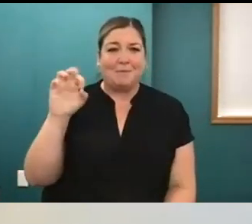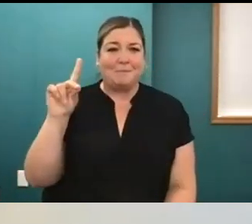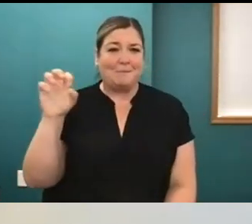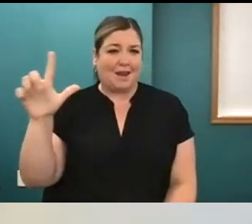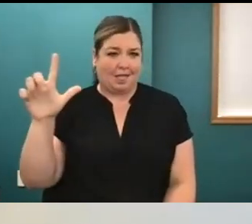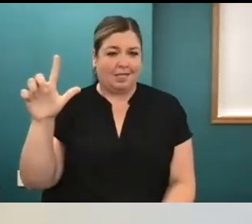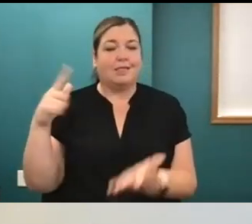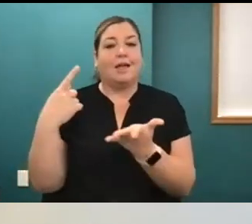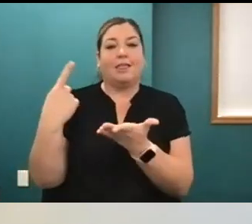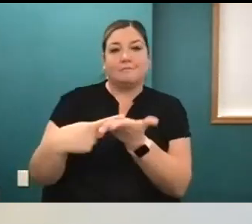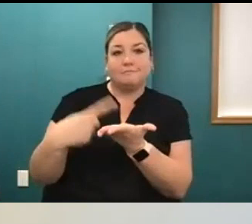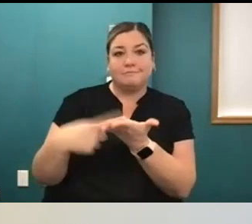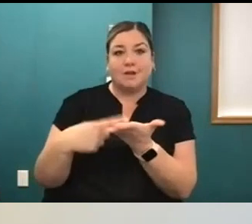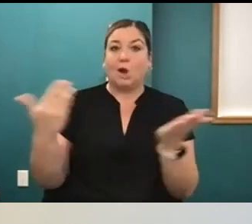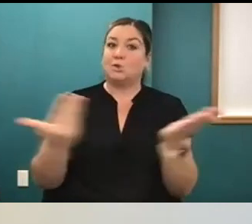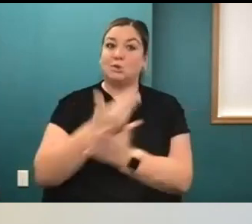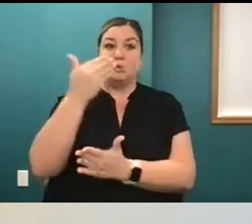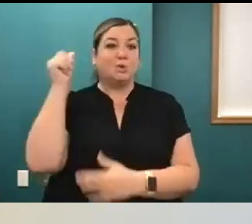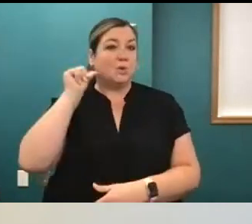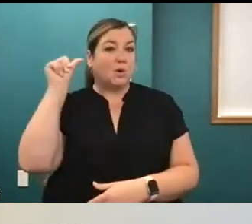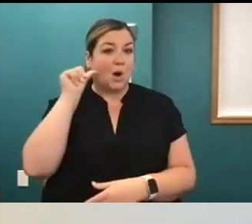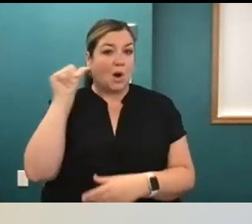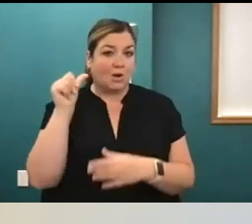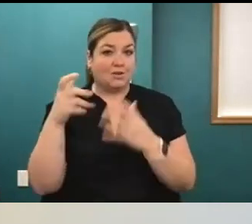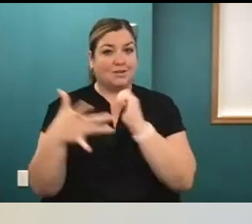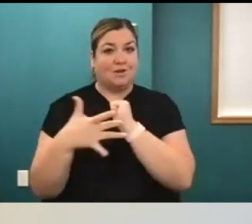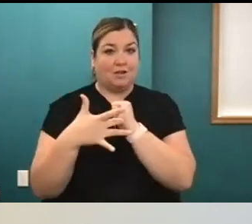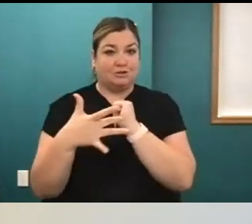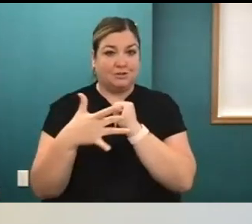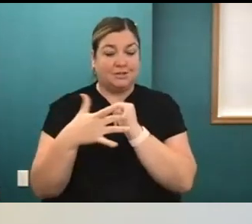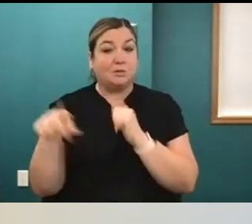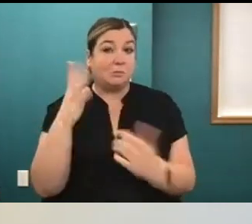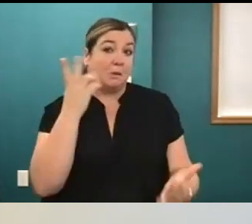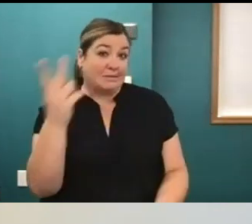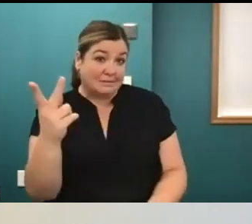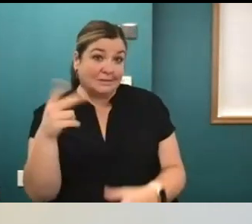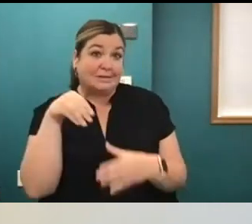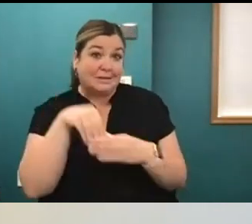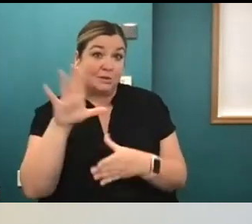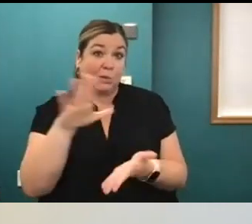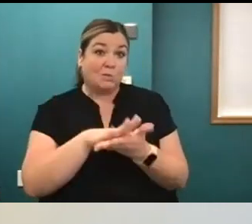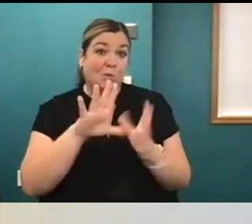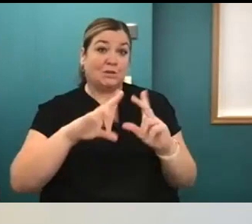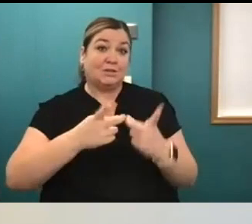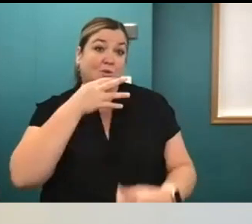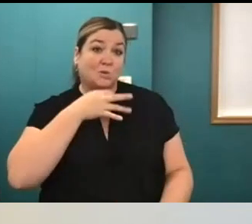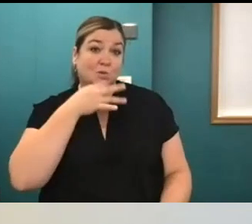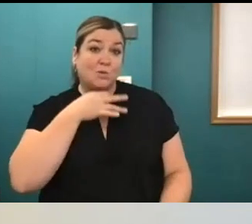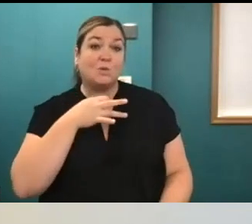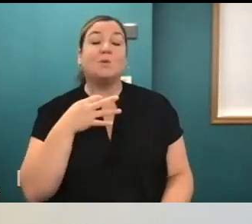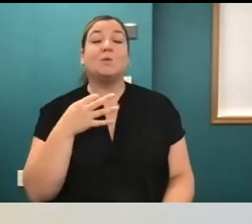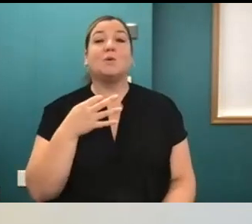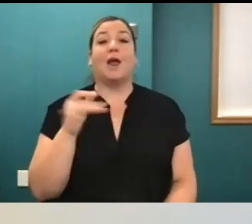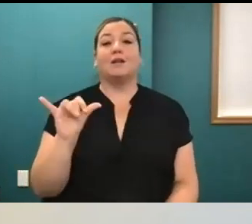go over our newest audio processors, so the technology that you might be seeing in the school district, as well as